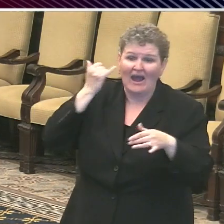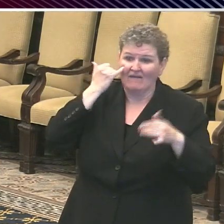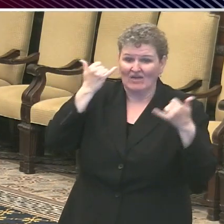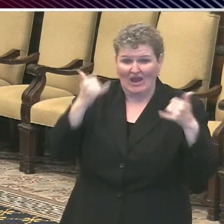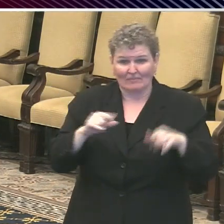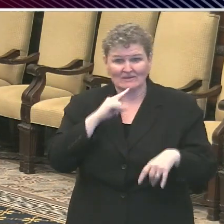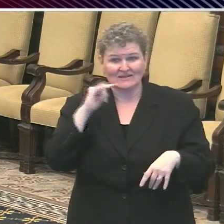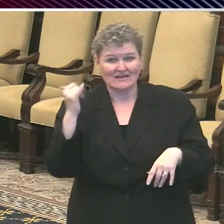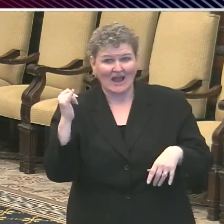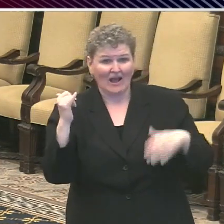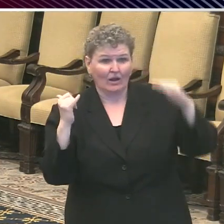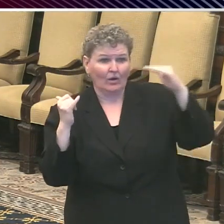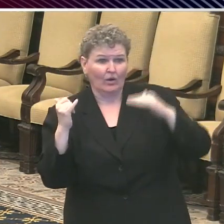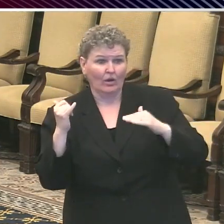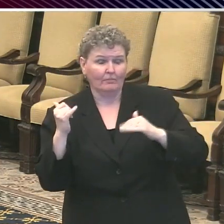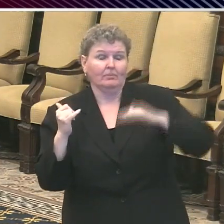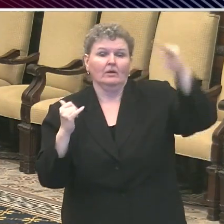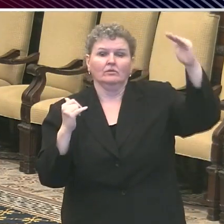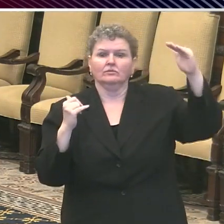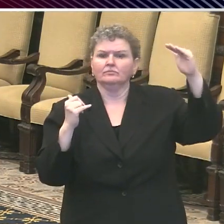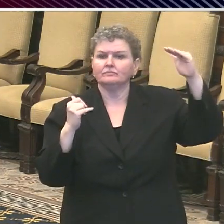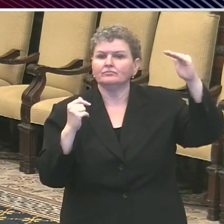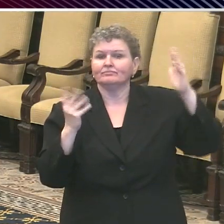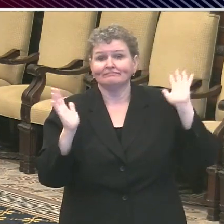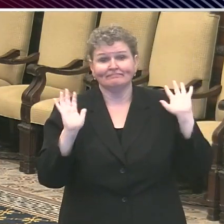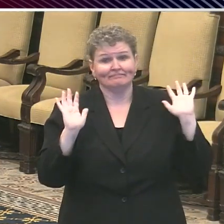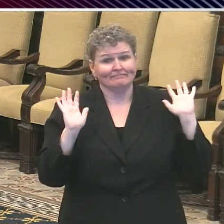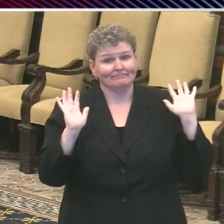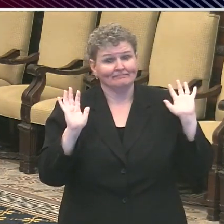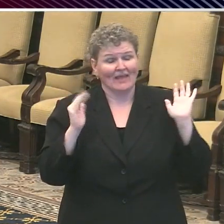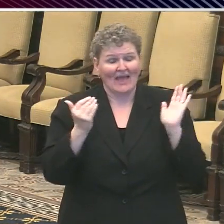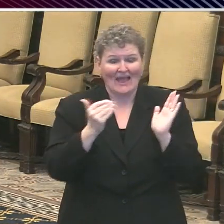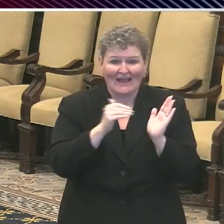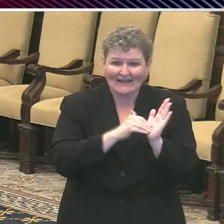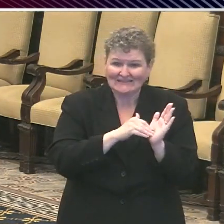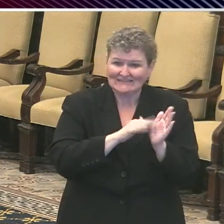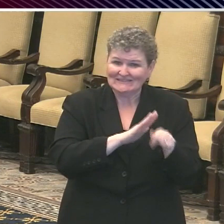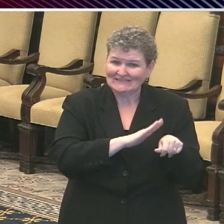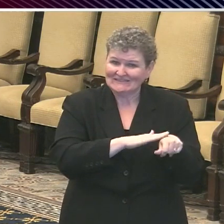go through subsequent steps in this process, there may be